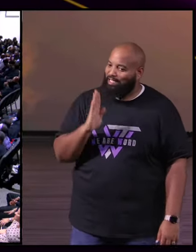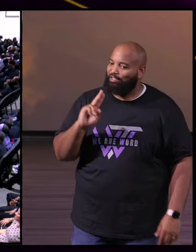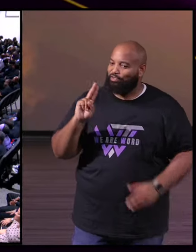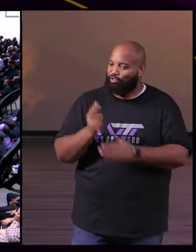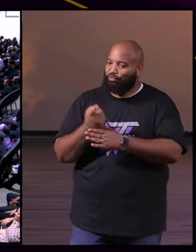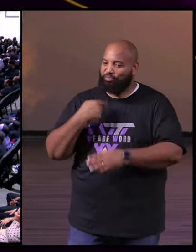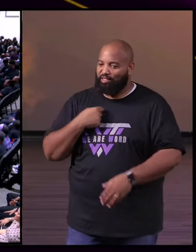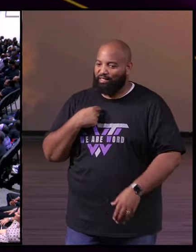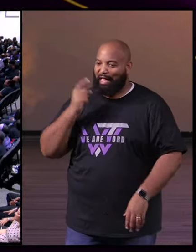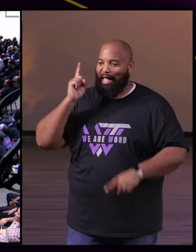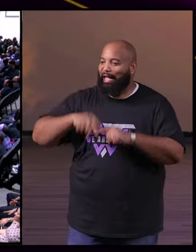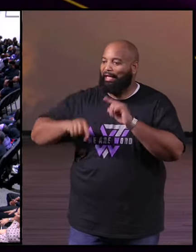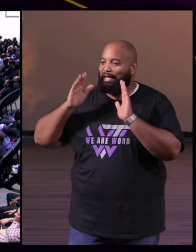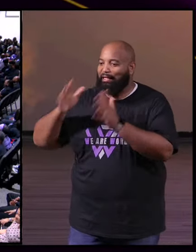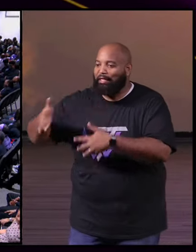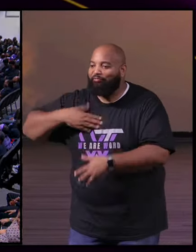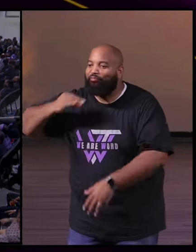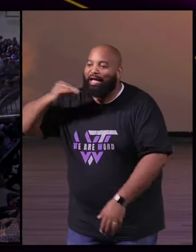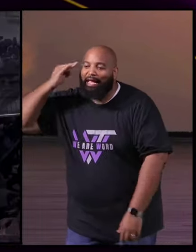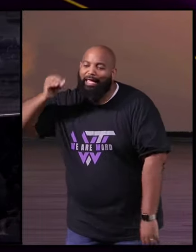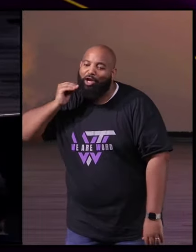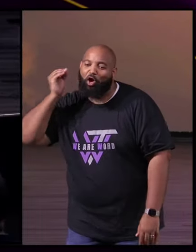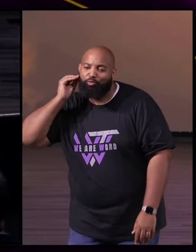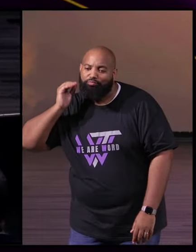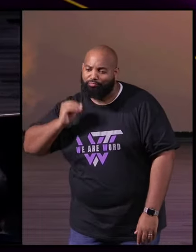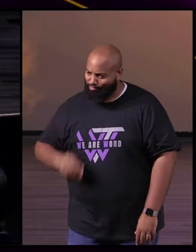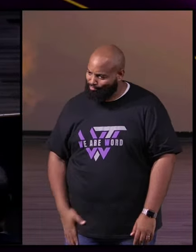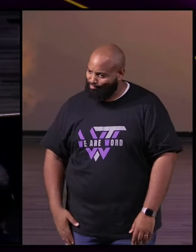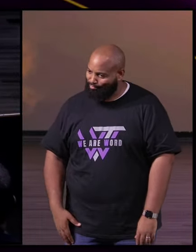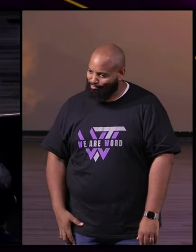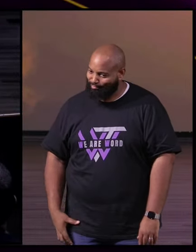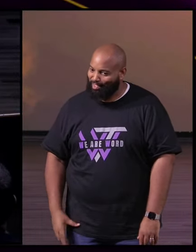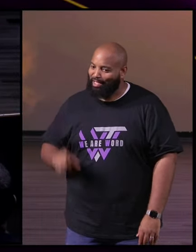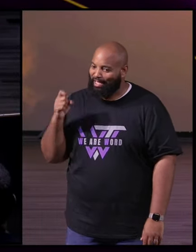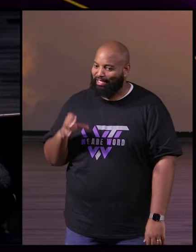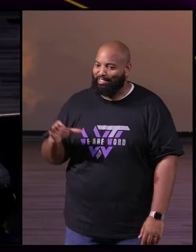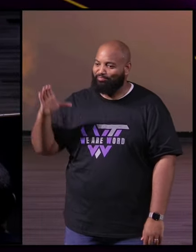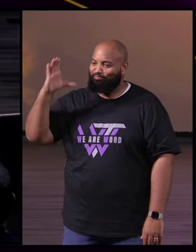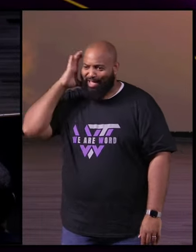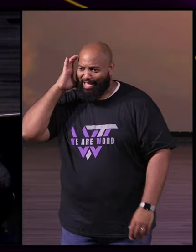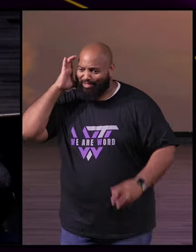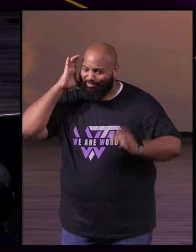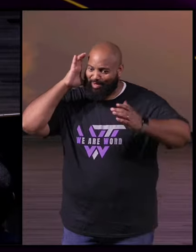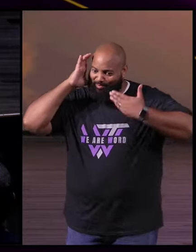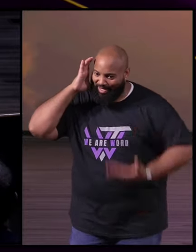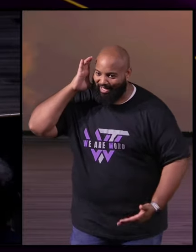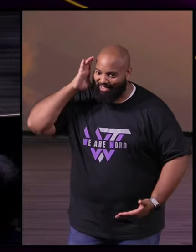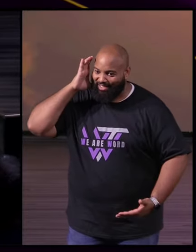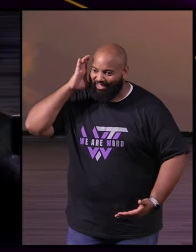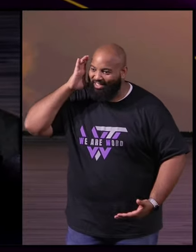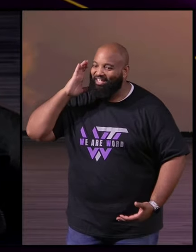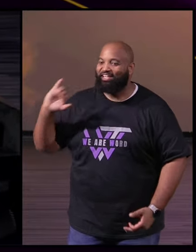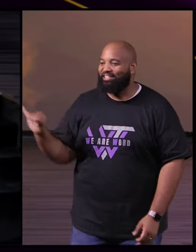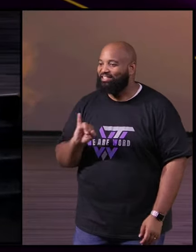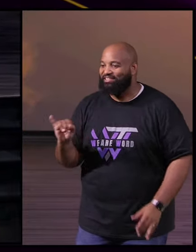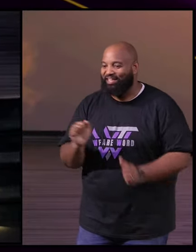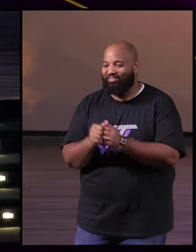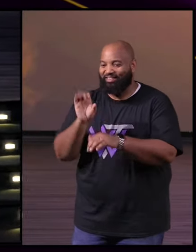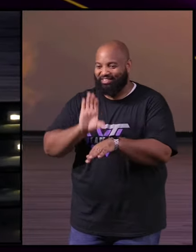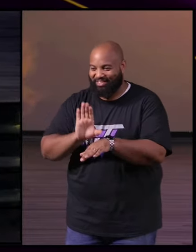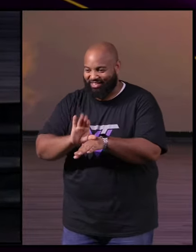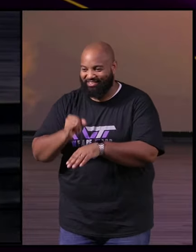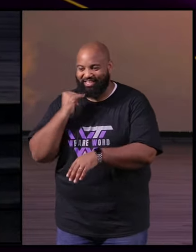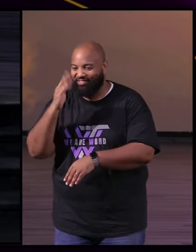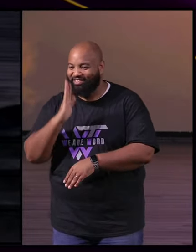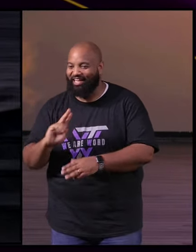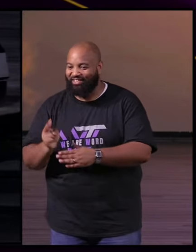be disjointed. I got to be connected to something. Help us, Pastor, help us. A And so the third group of people I'm talking to that you say, but you're